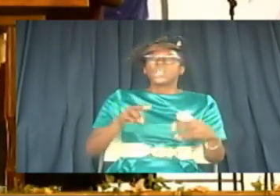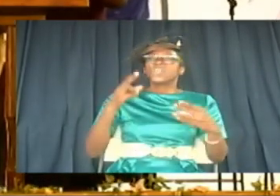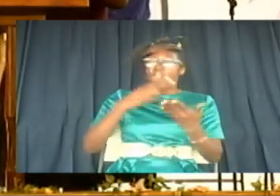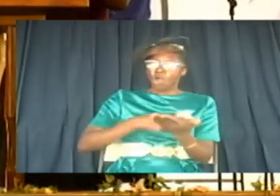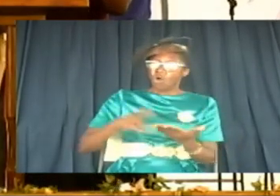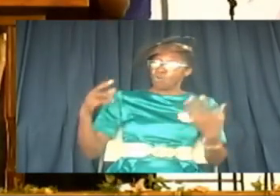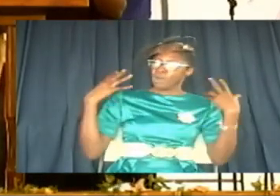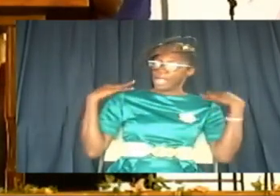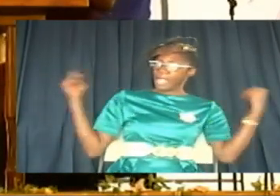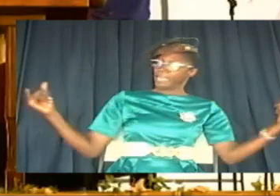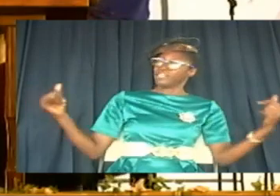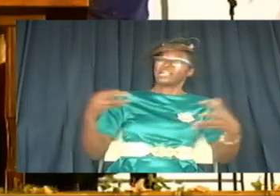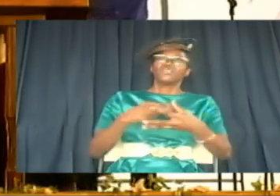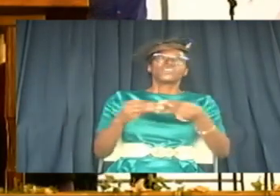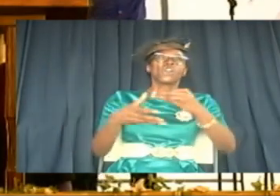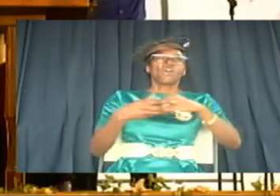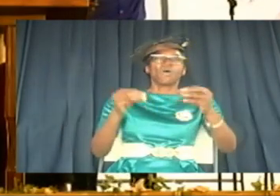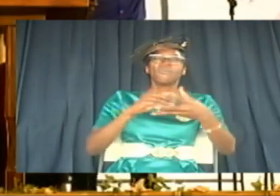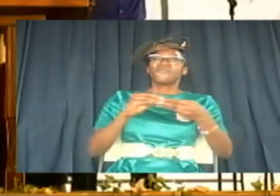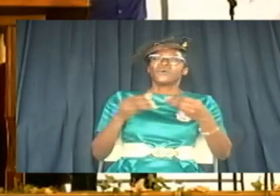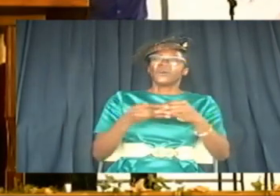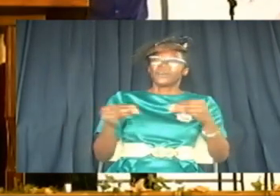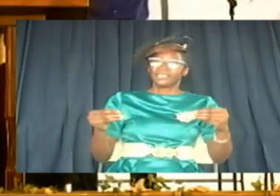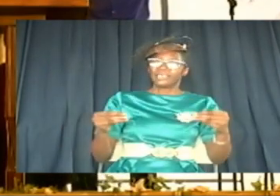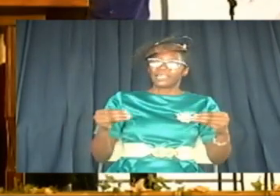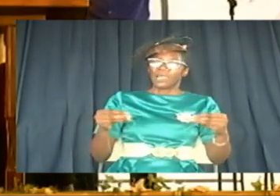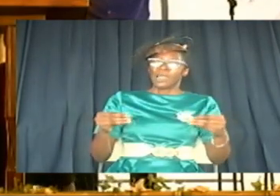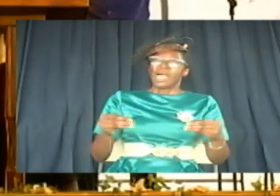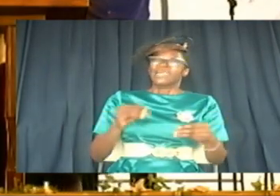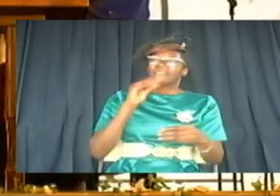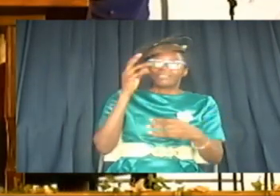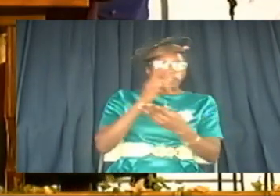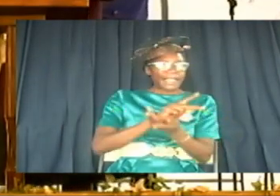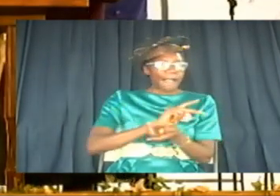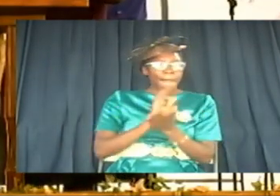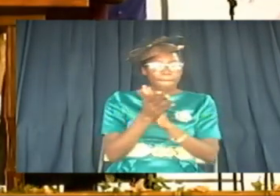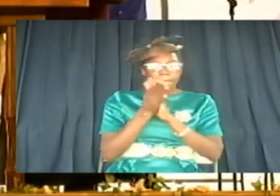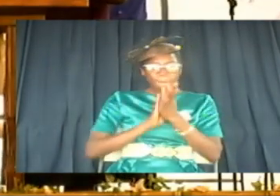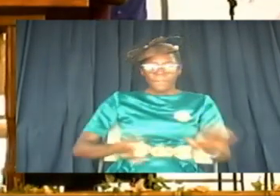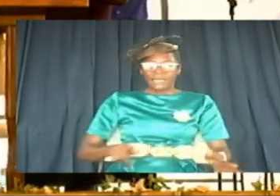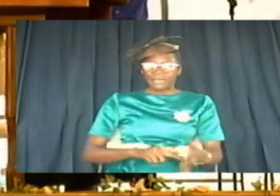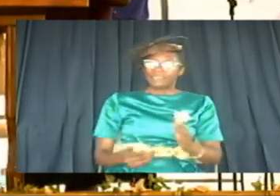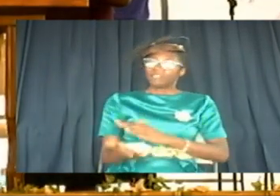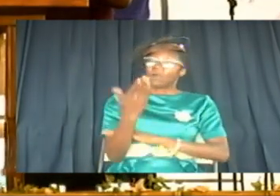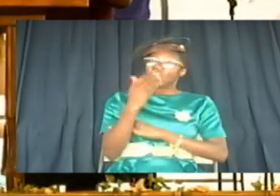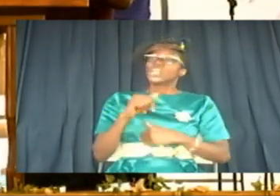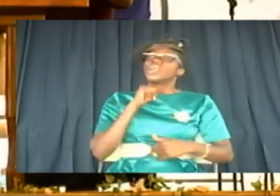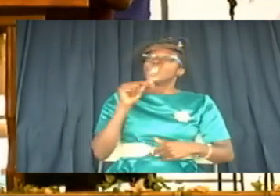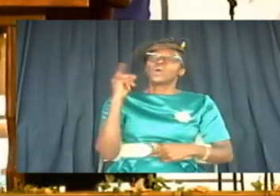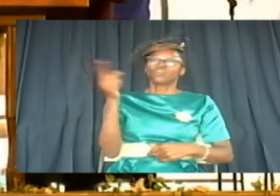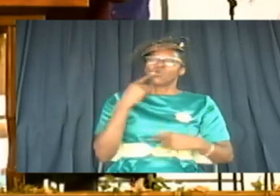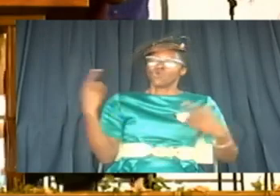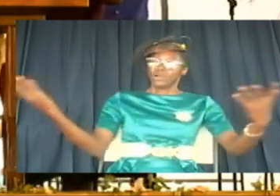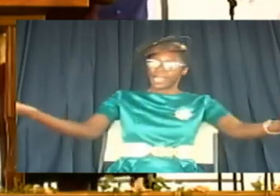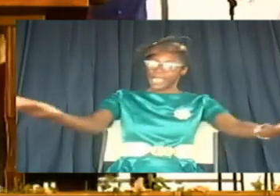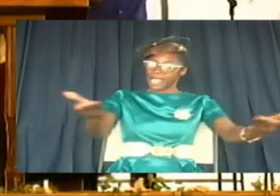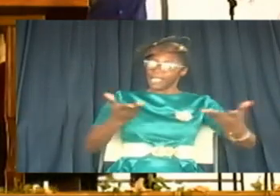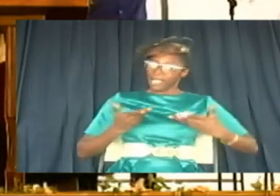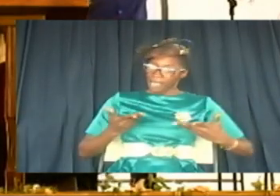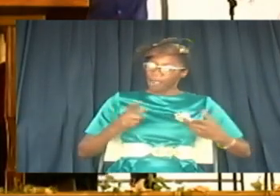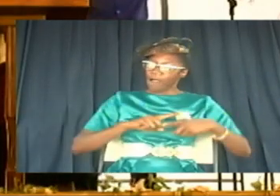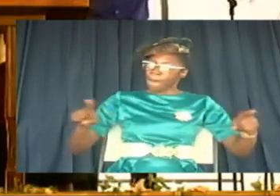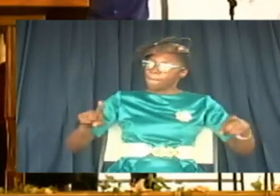to comfort and to speak peace this morning, not only over this congregation, but over